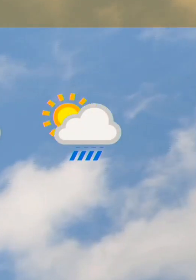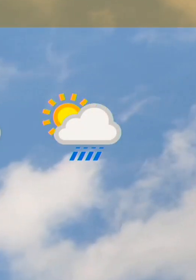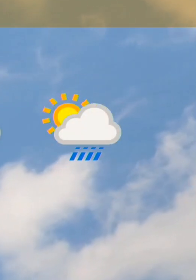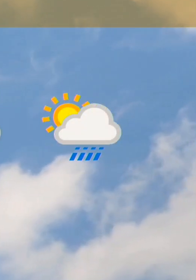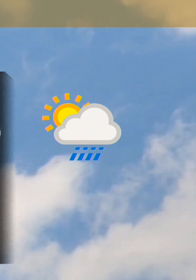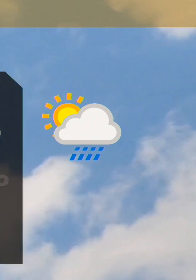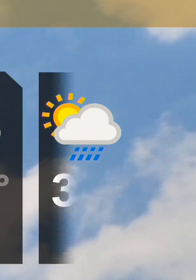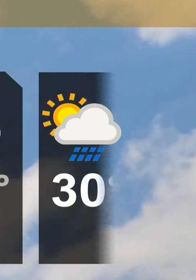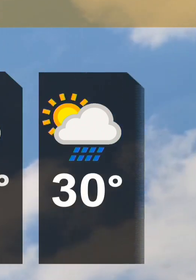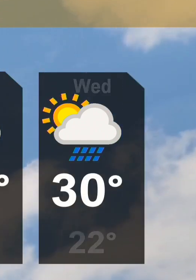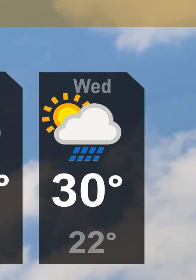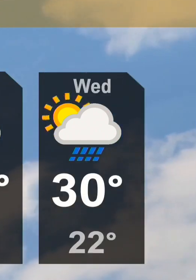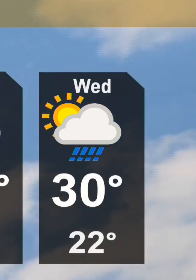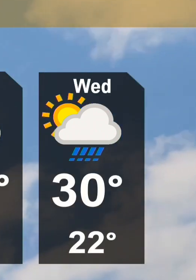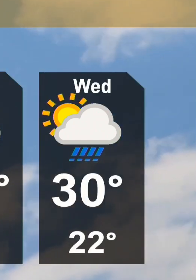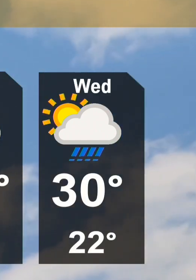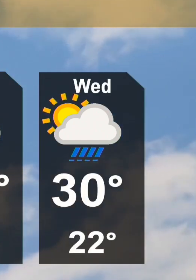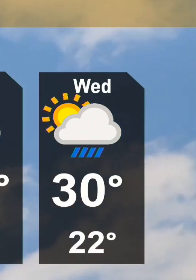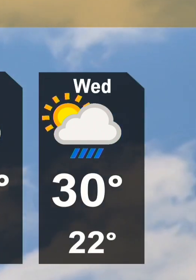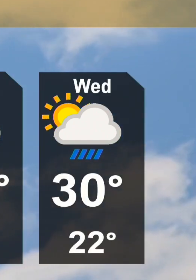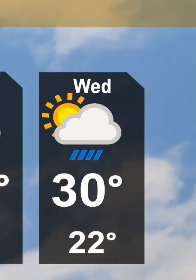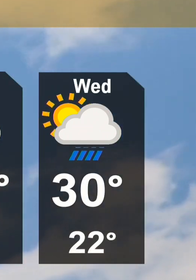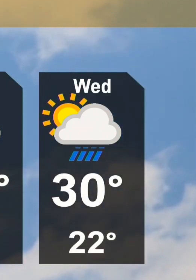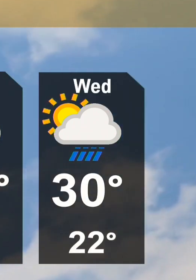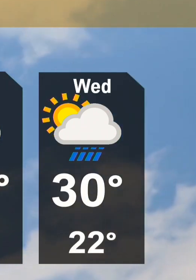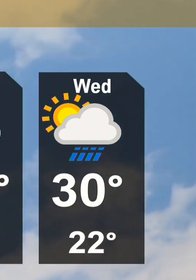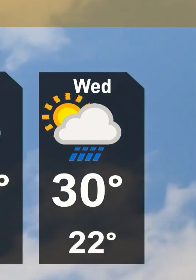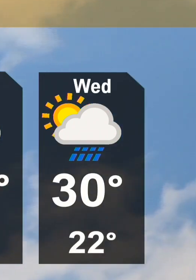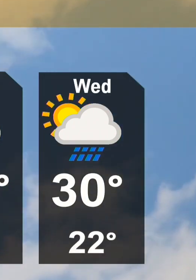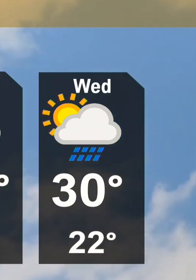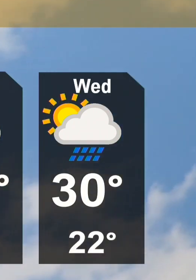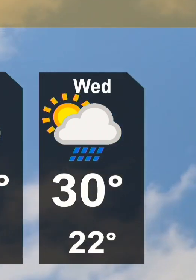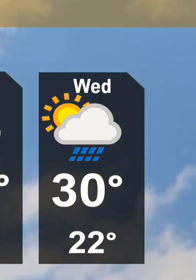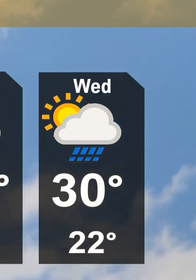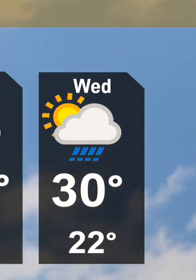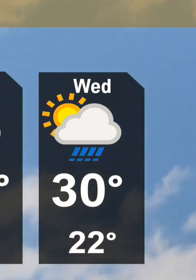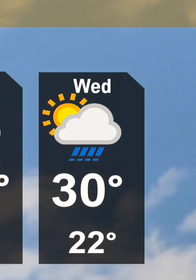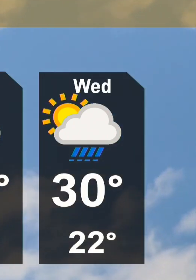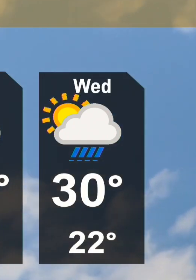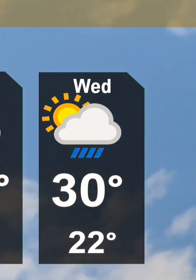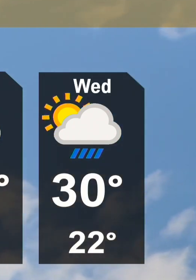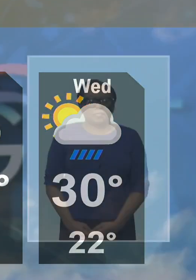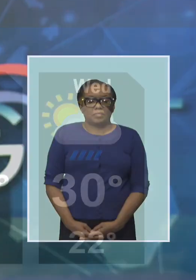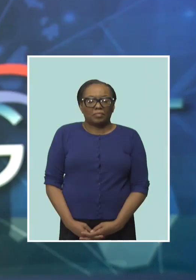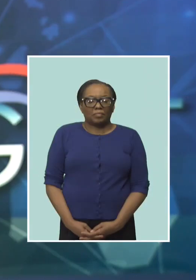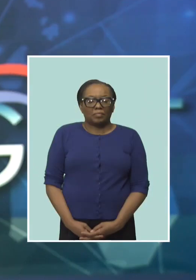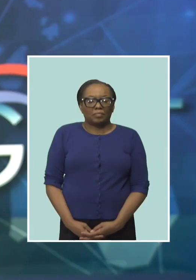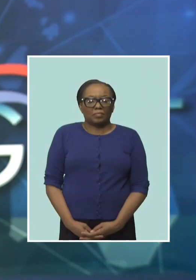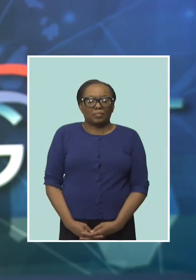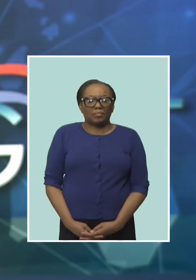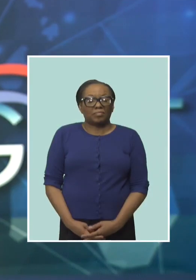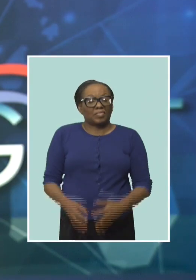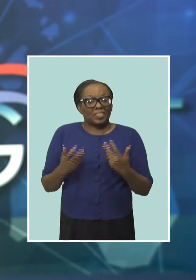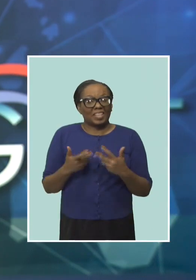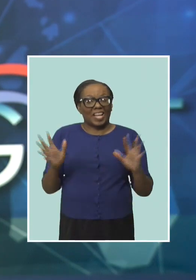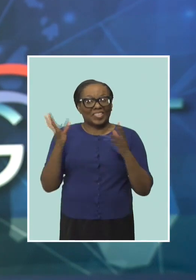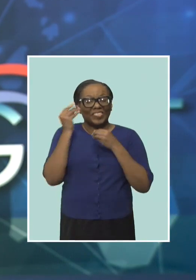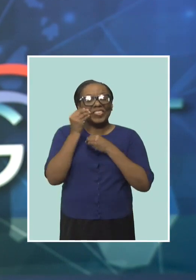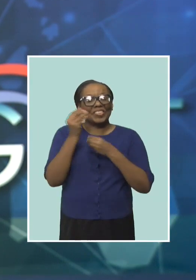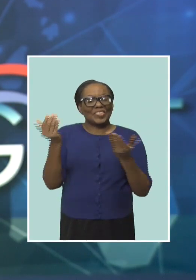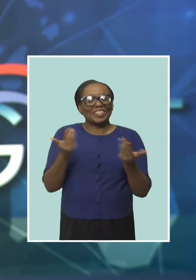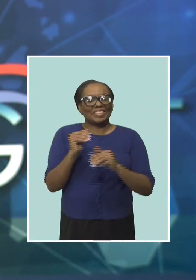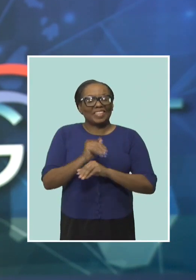3 days, a mix of sunshine, clouds and showers can be expected. Well,